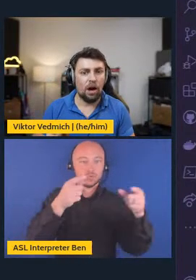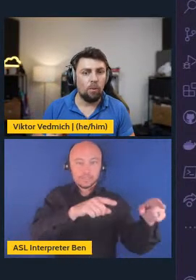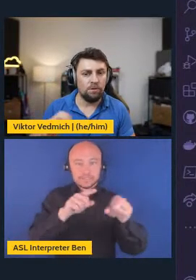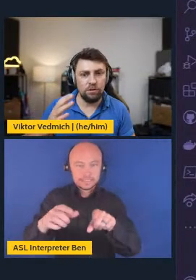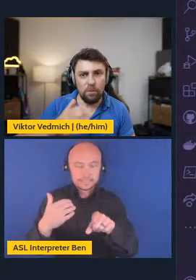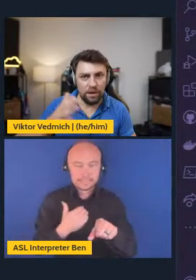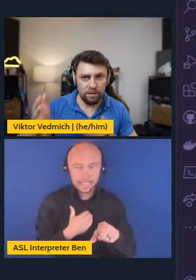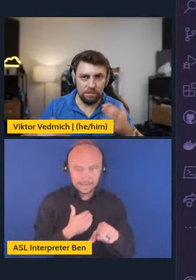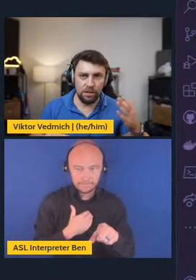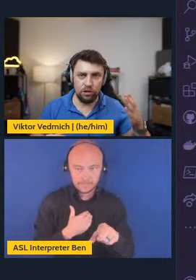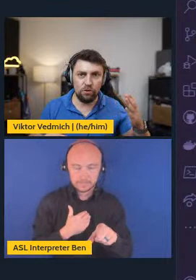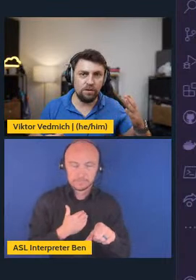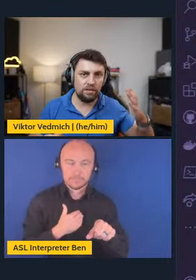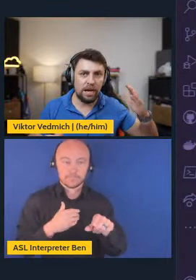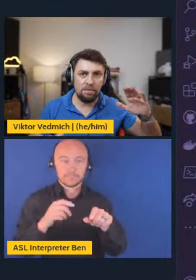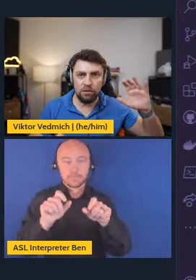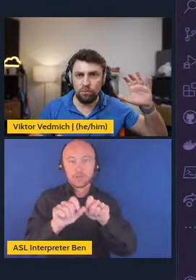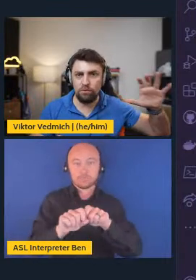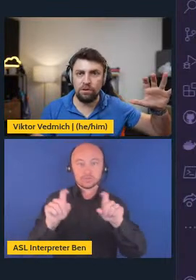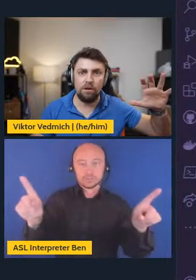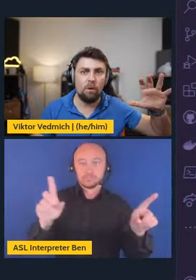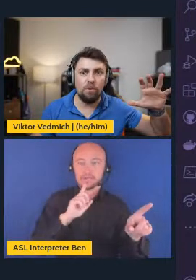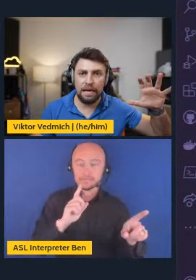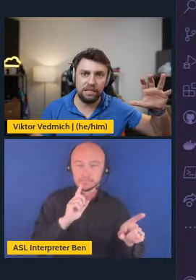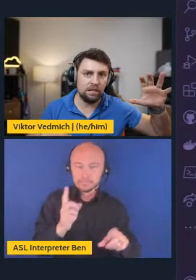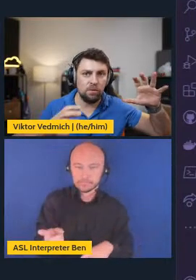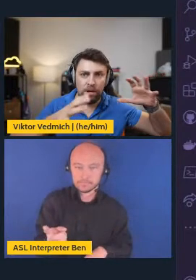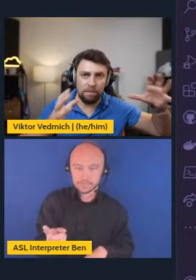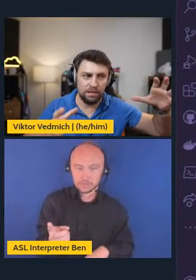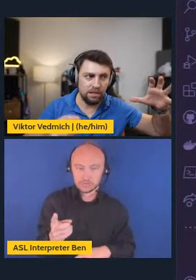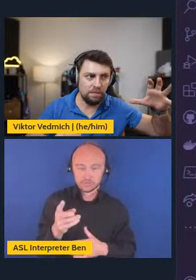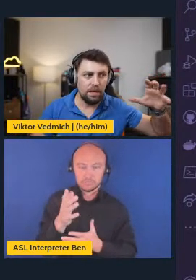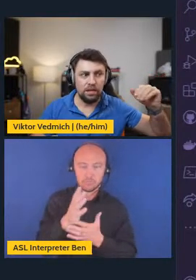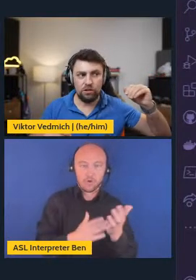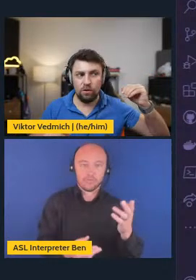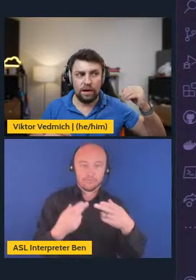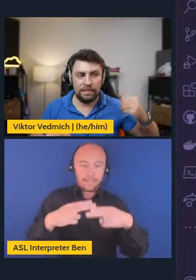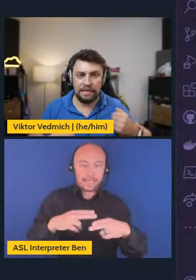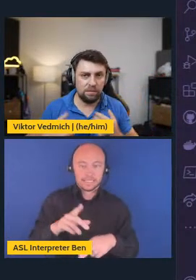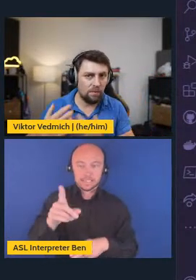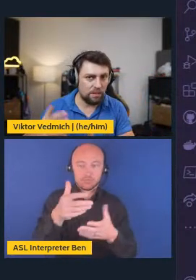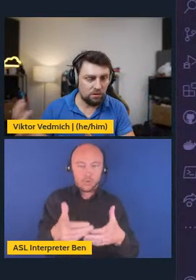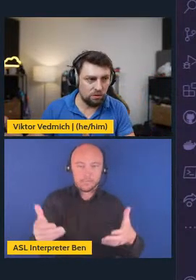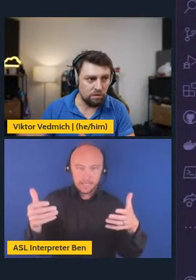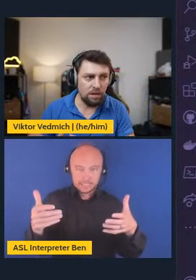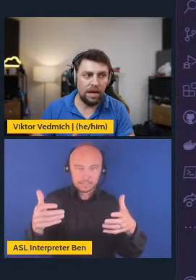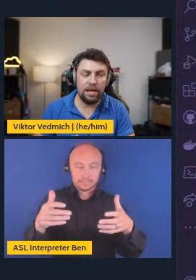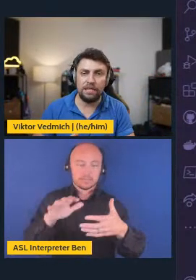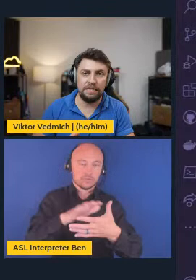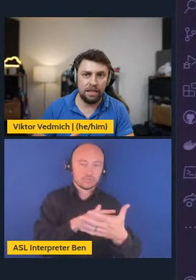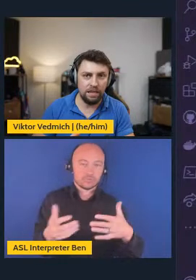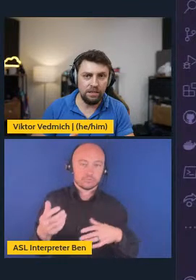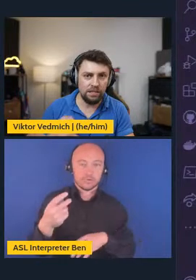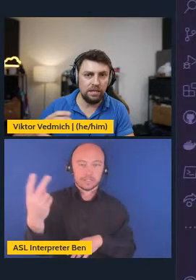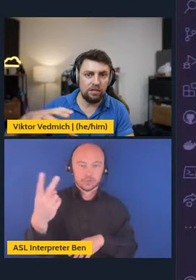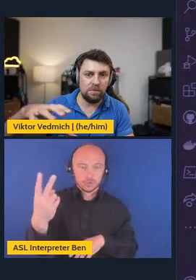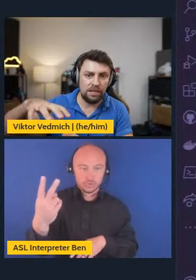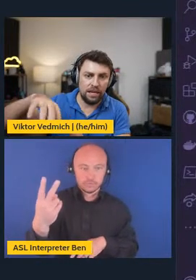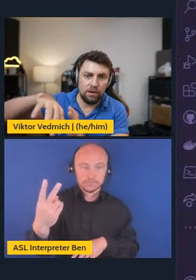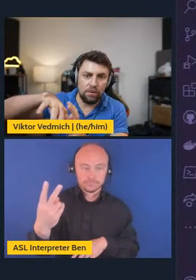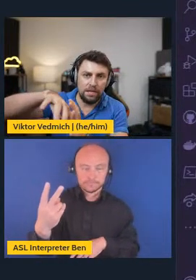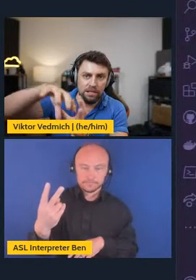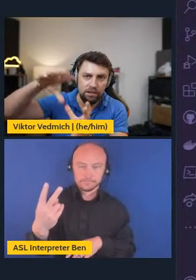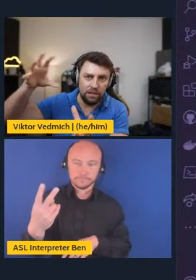I want to spread, make sure that I am not put all eggs in one basket. So I said spread true, and isolate. Isolate means